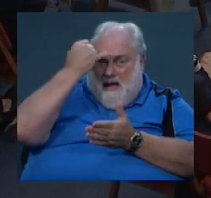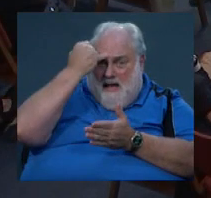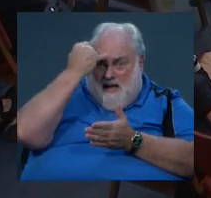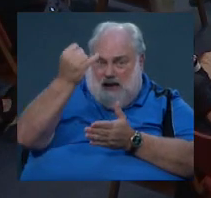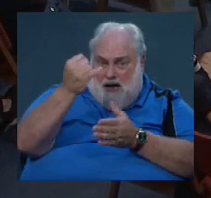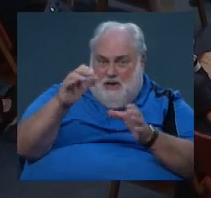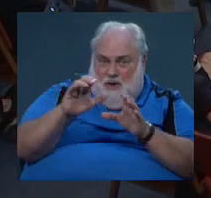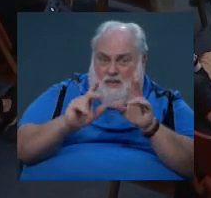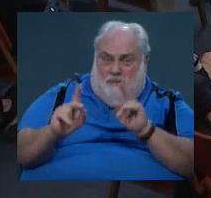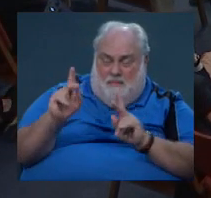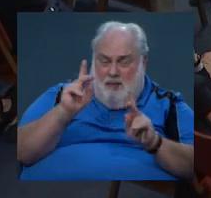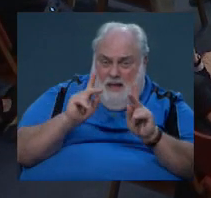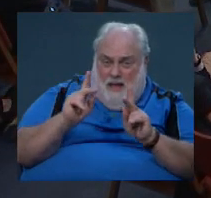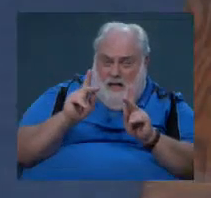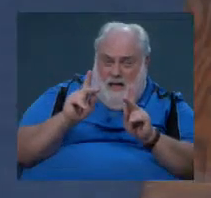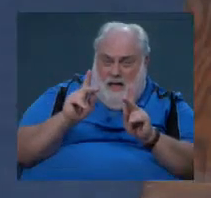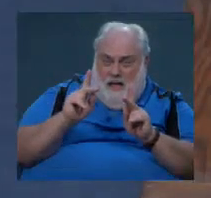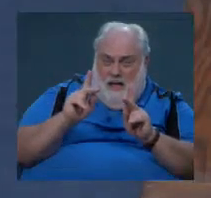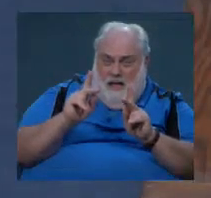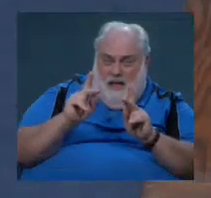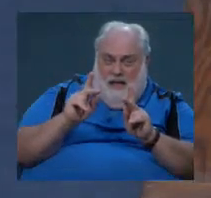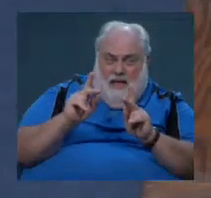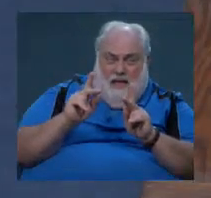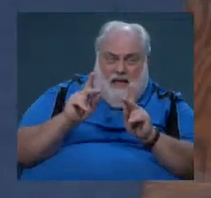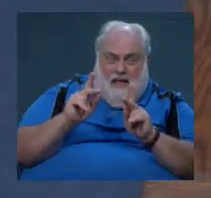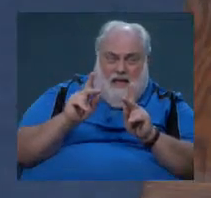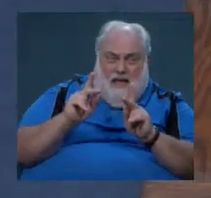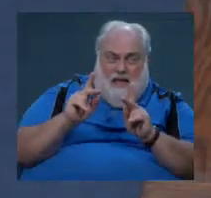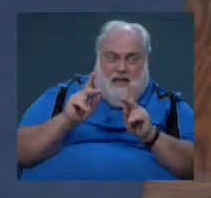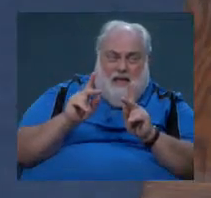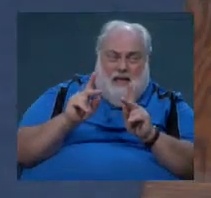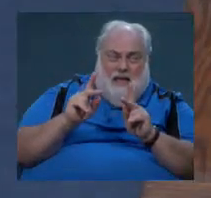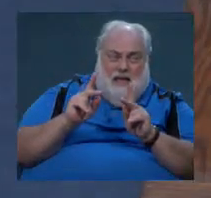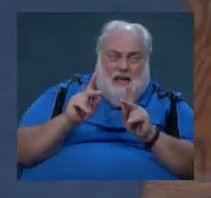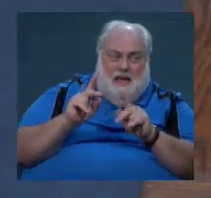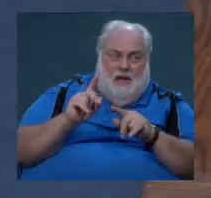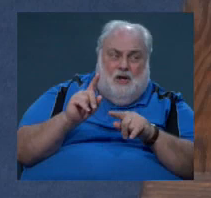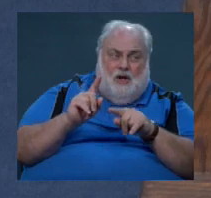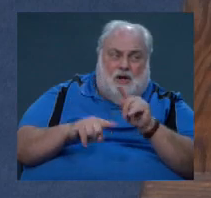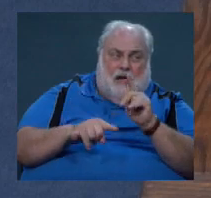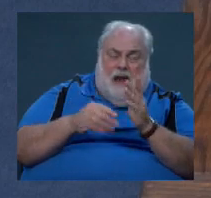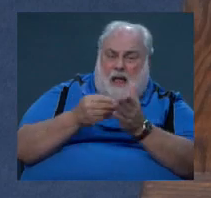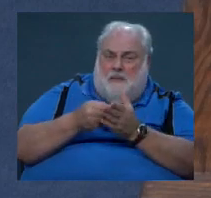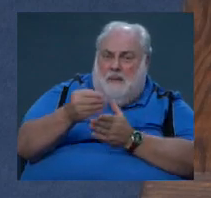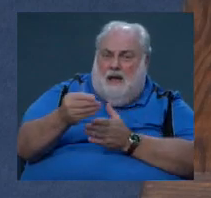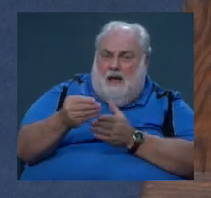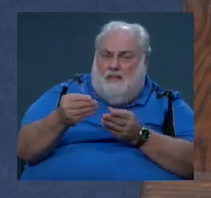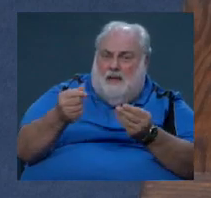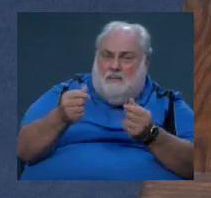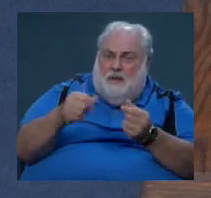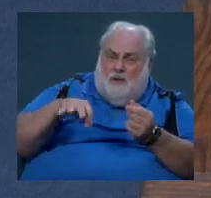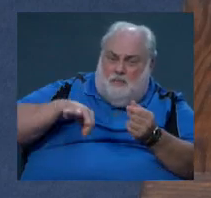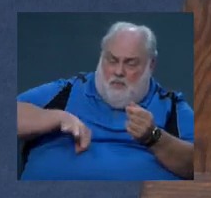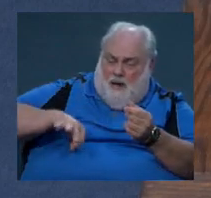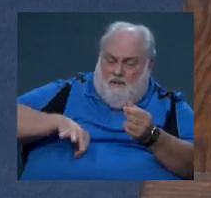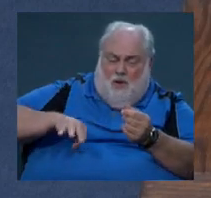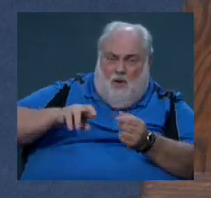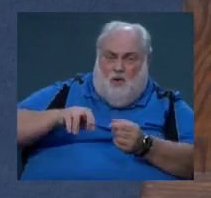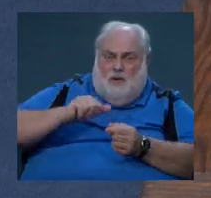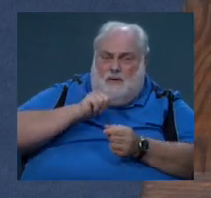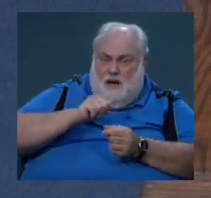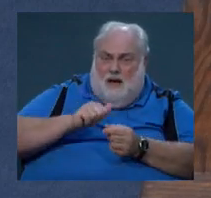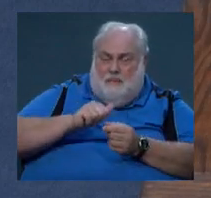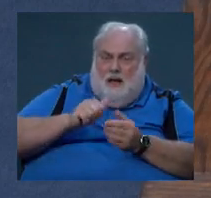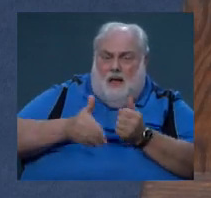doing it for the people is, that's it. No one can buy that. Come on, you're in business to make a profit, or you're not in business. It